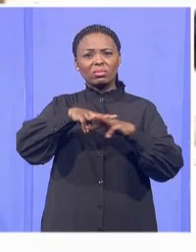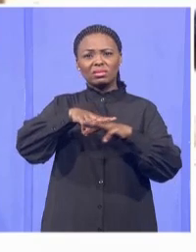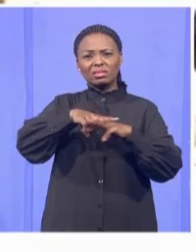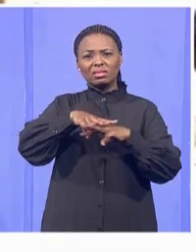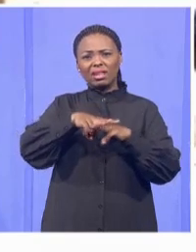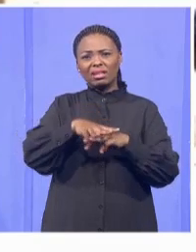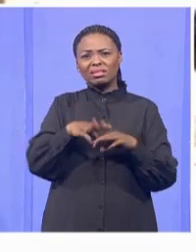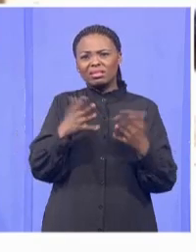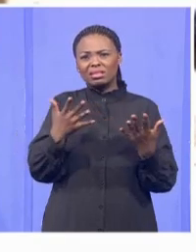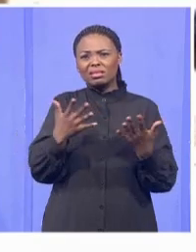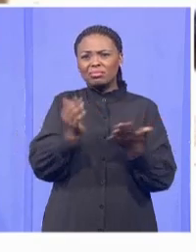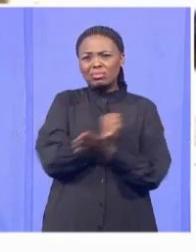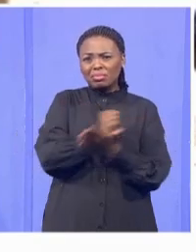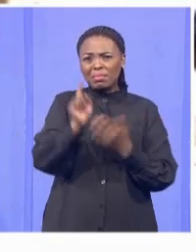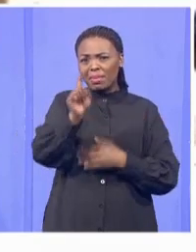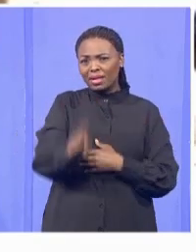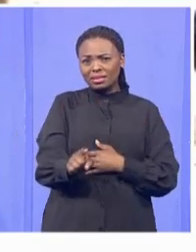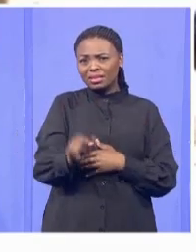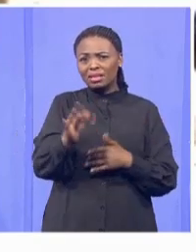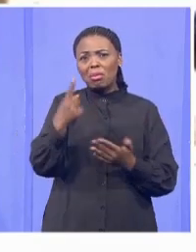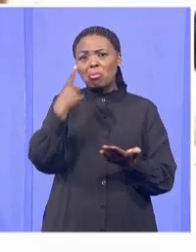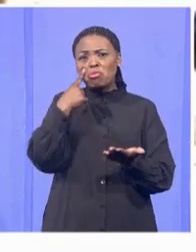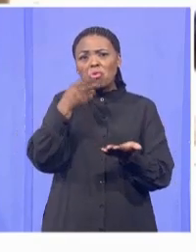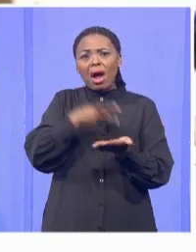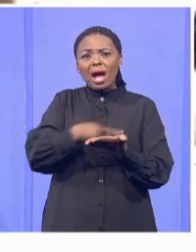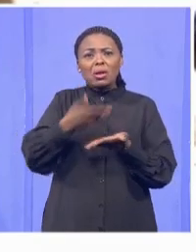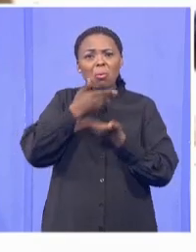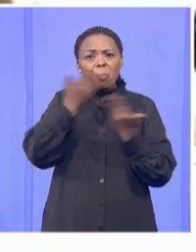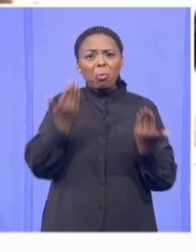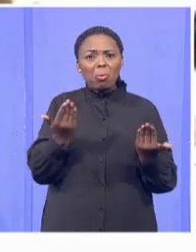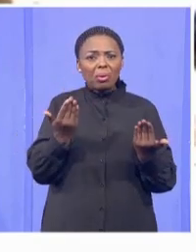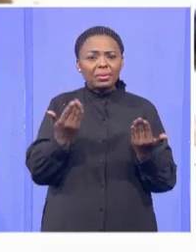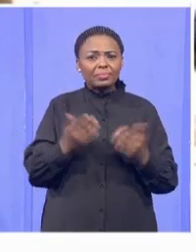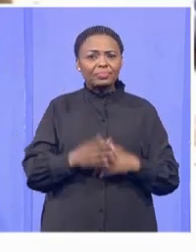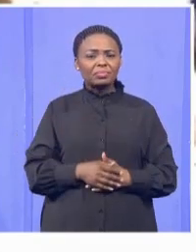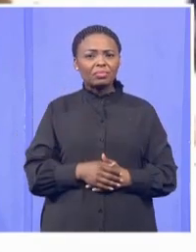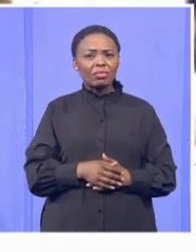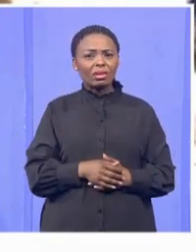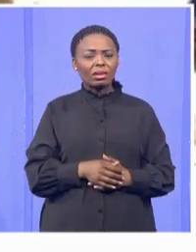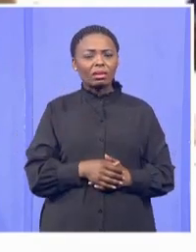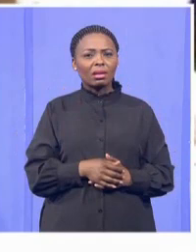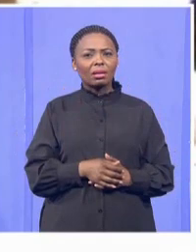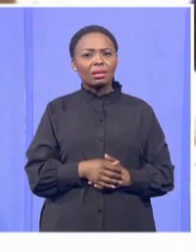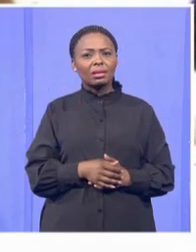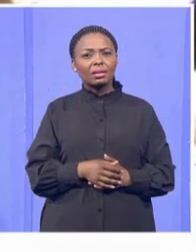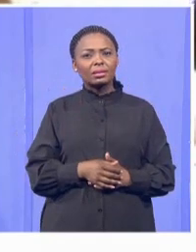on that? Thanks very much. I didn't get the second part. Finish question.